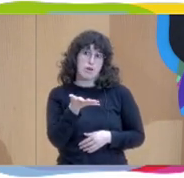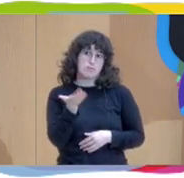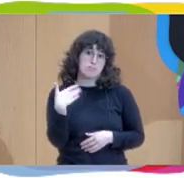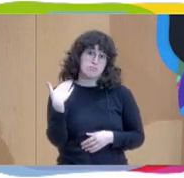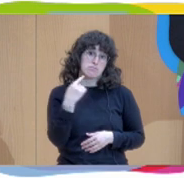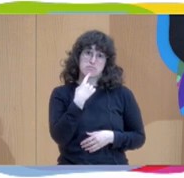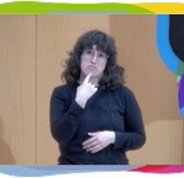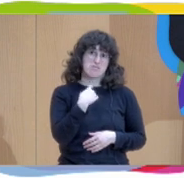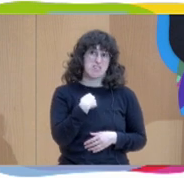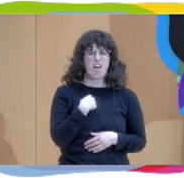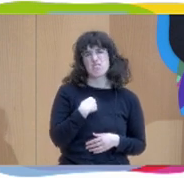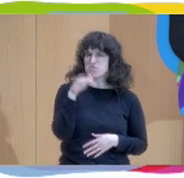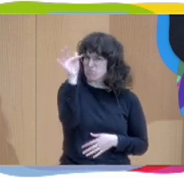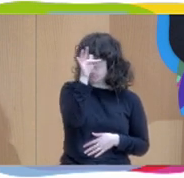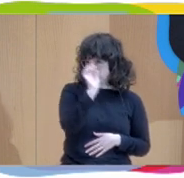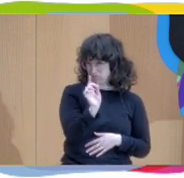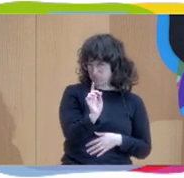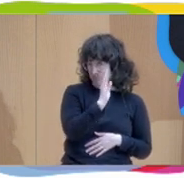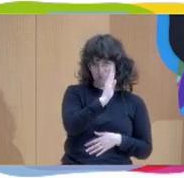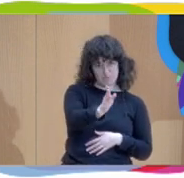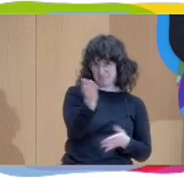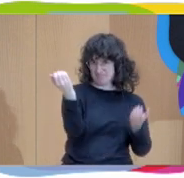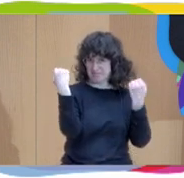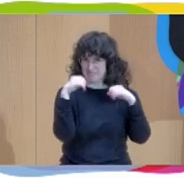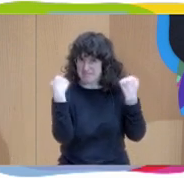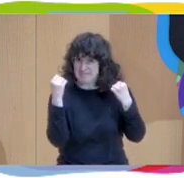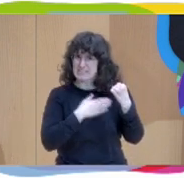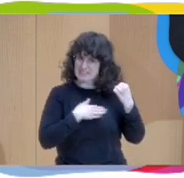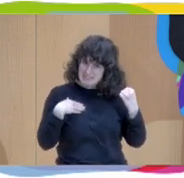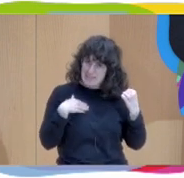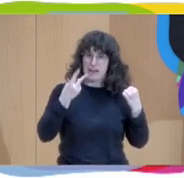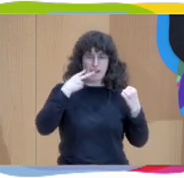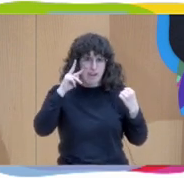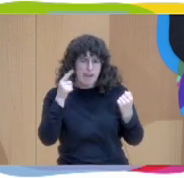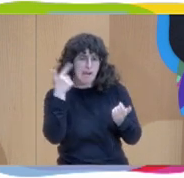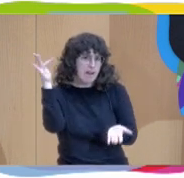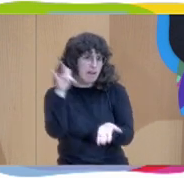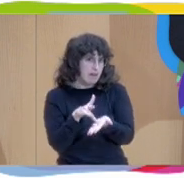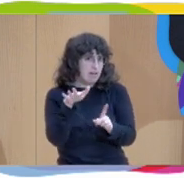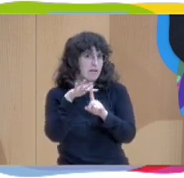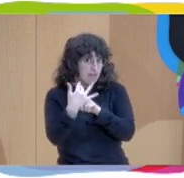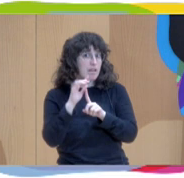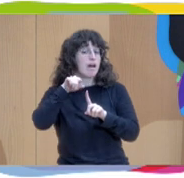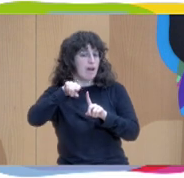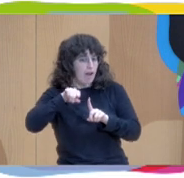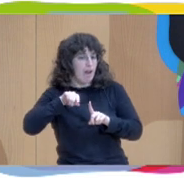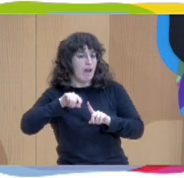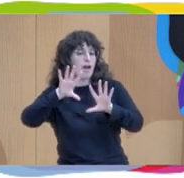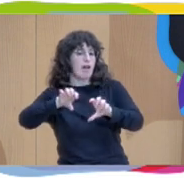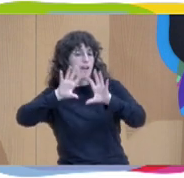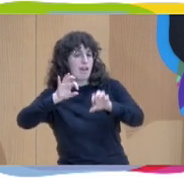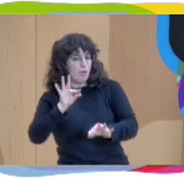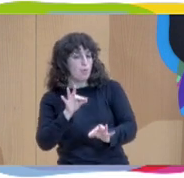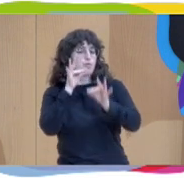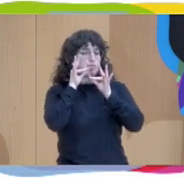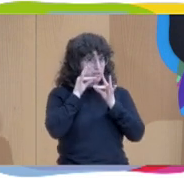practice and we want to learn from that way. So, it was very nice to hear that because we thought at the very